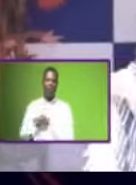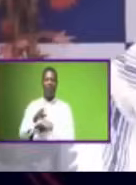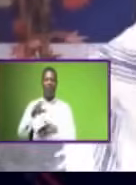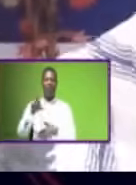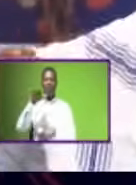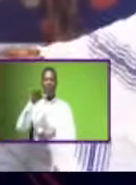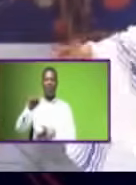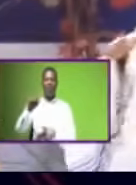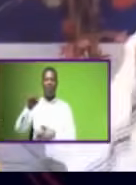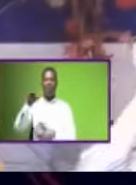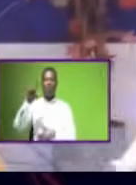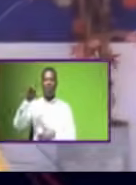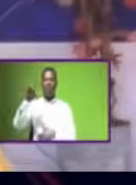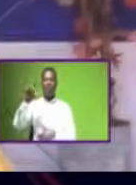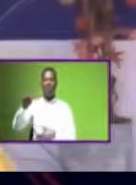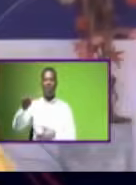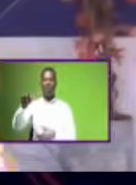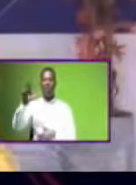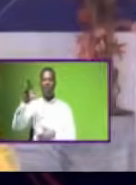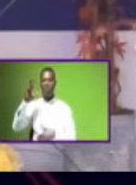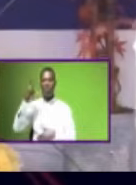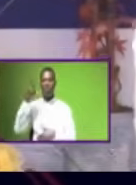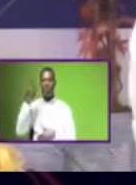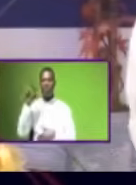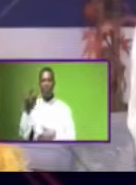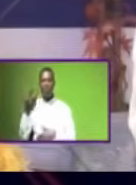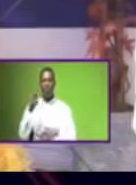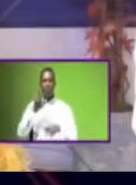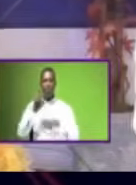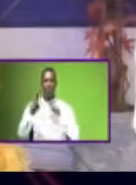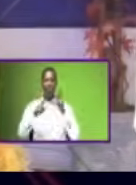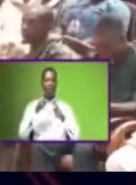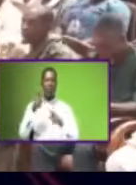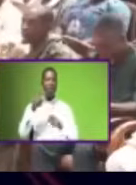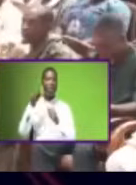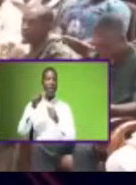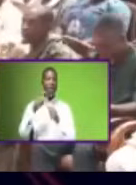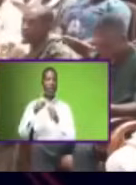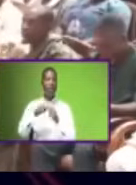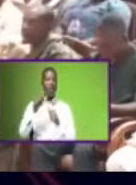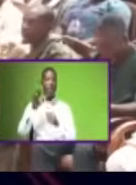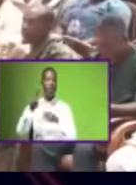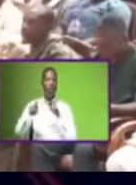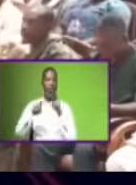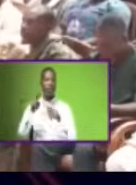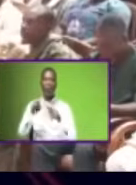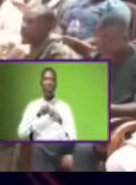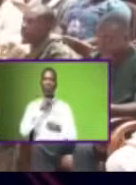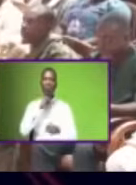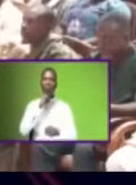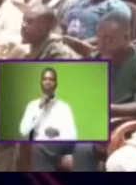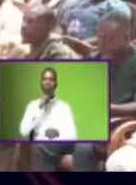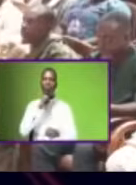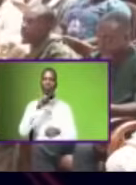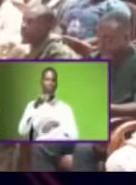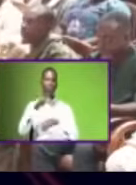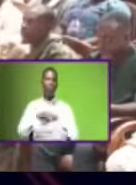into 2023, everyone rose up against me.